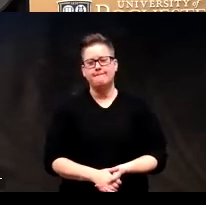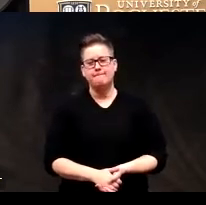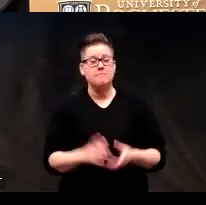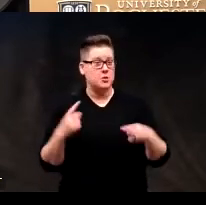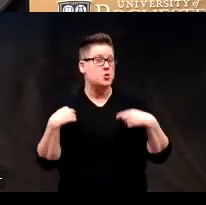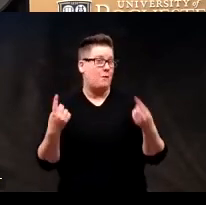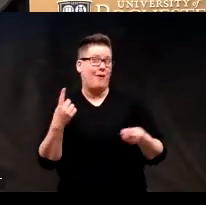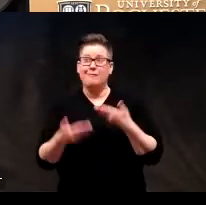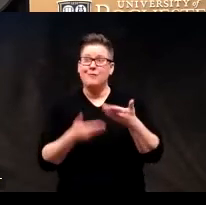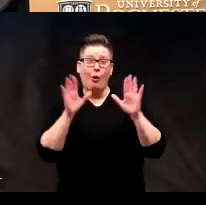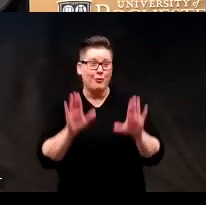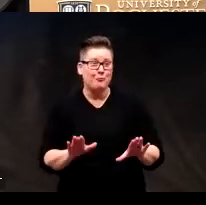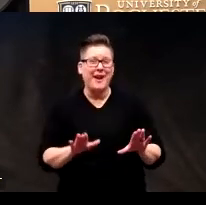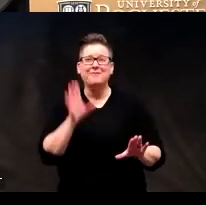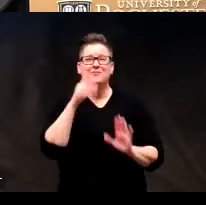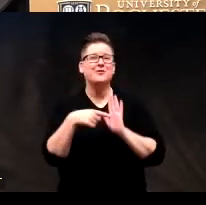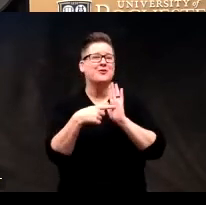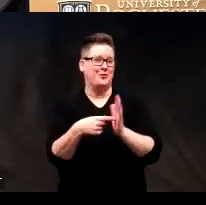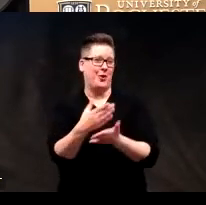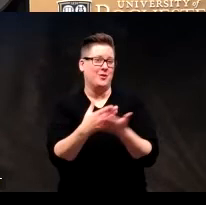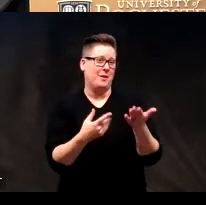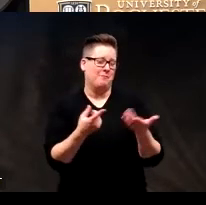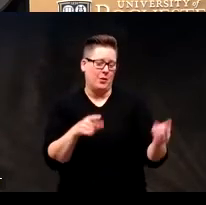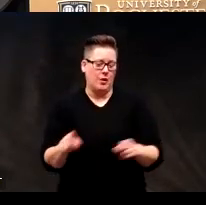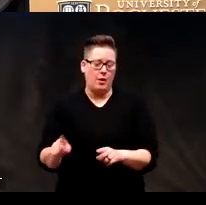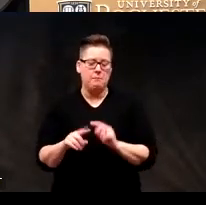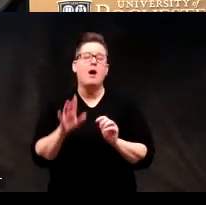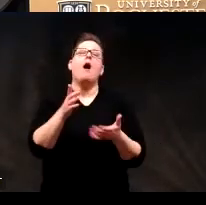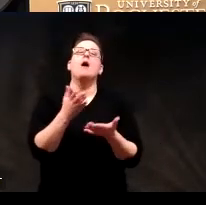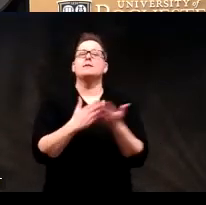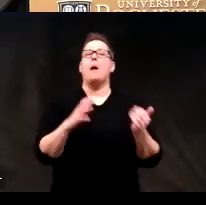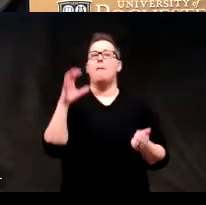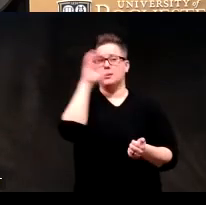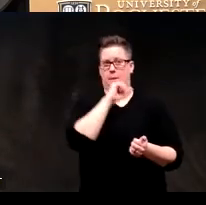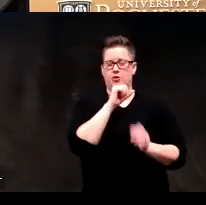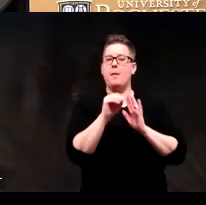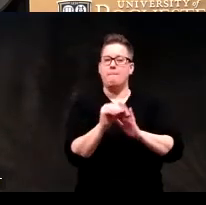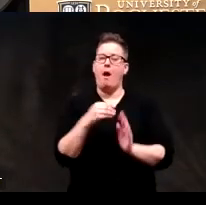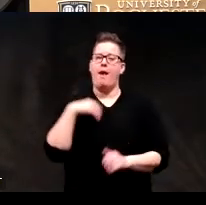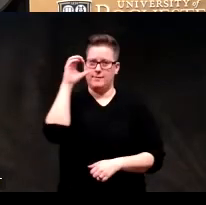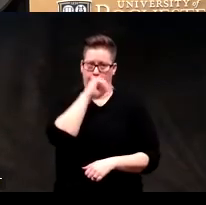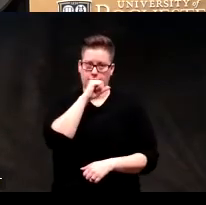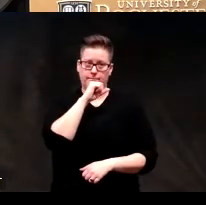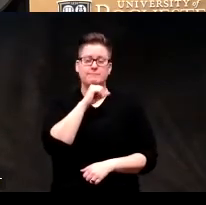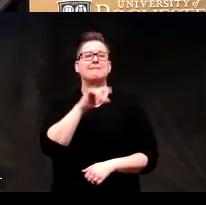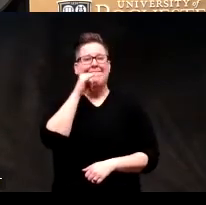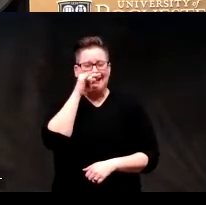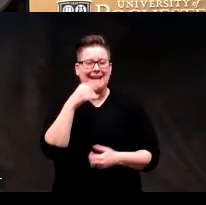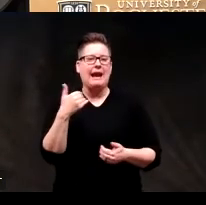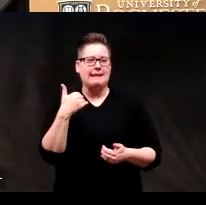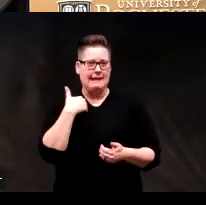so far it's going great. And I'm going to share with you some of the things, but here are a few assumptions of the model: that children have inner lives.